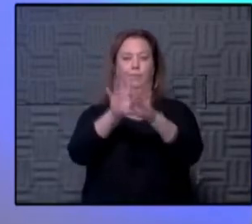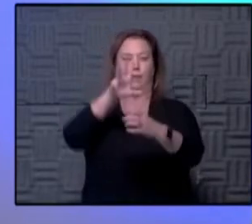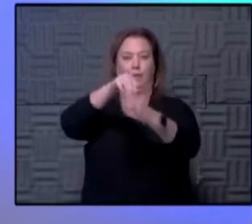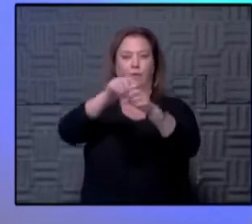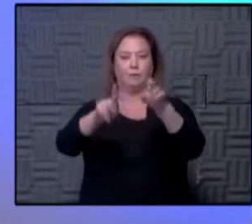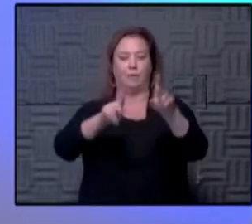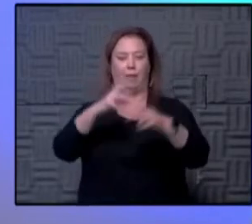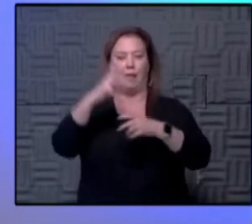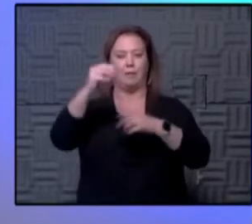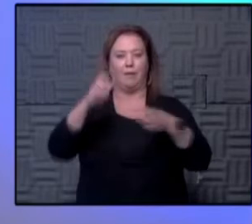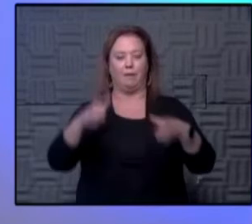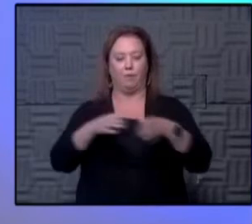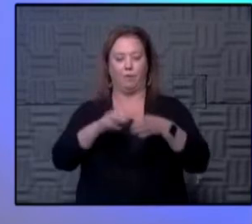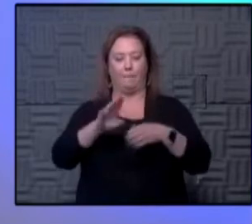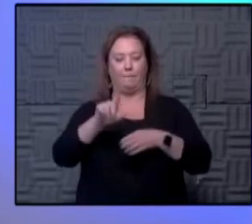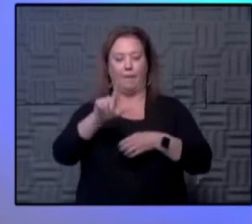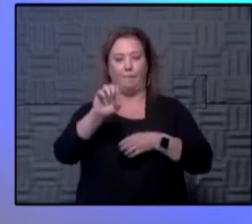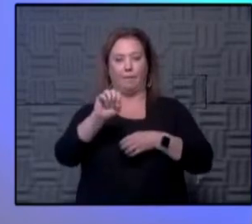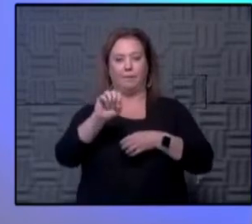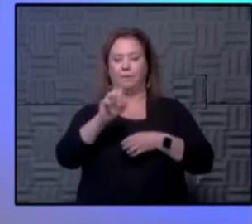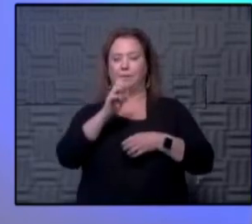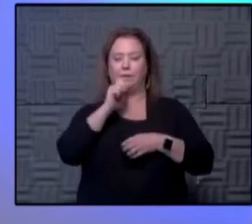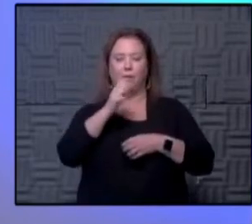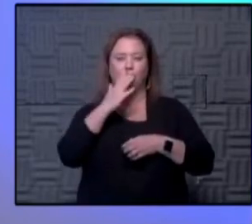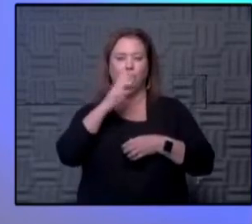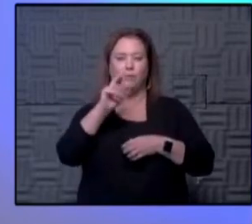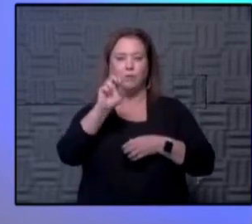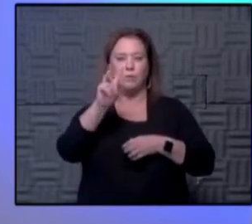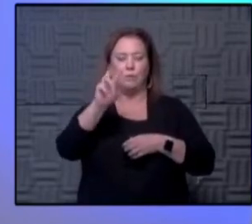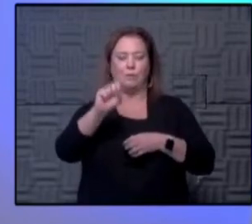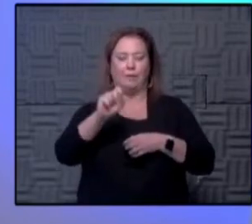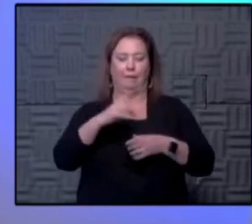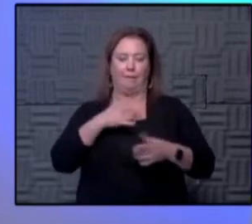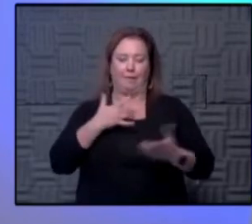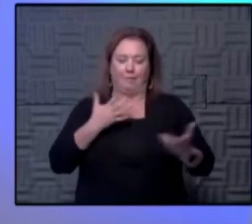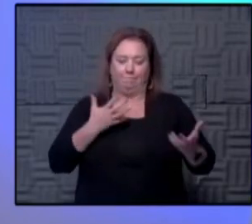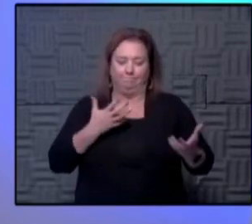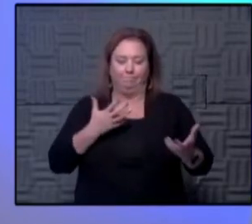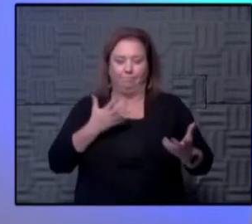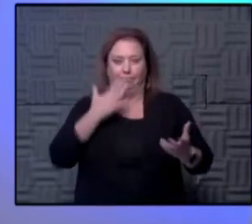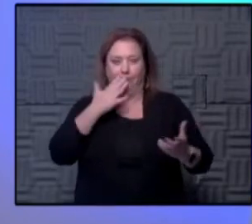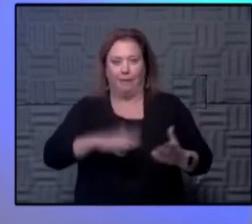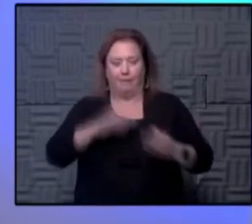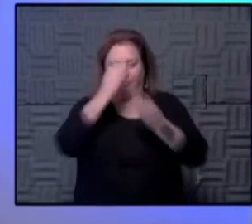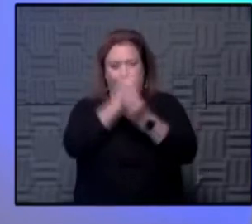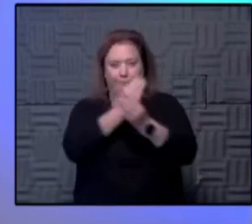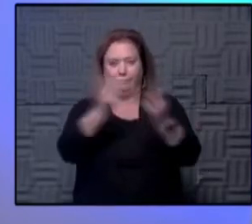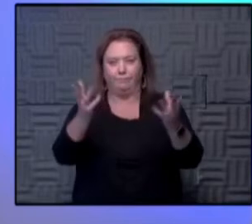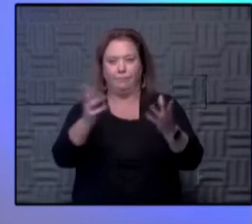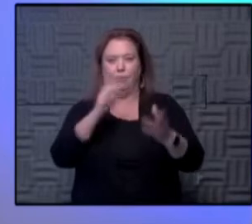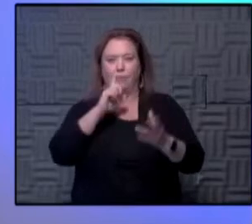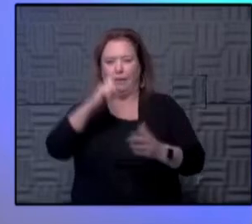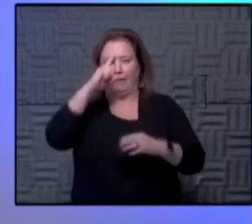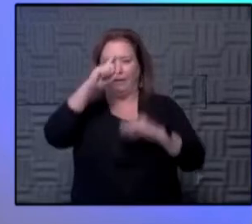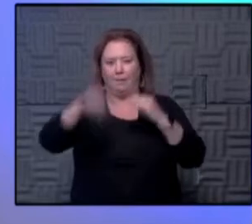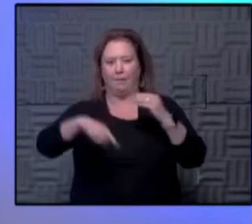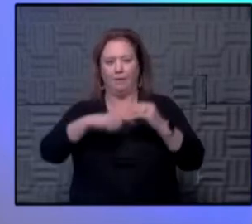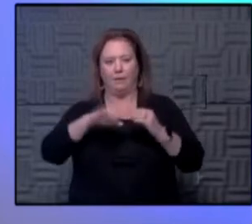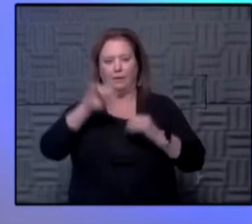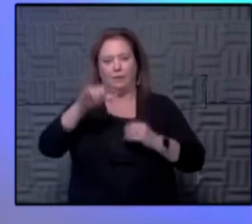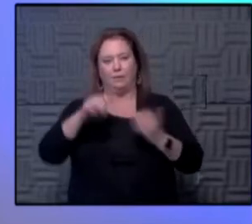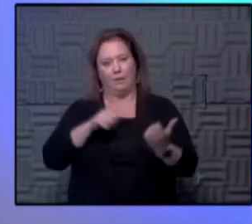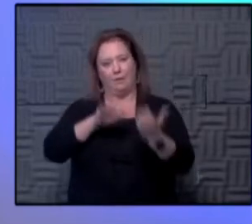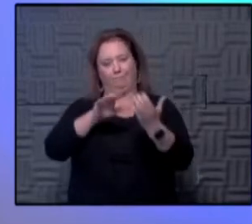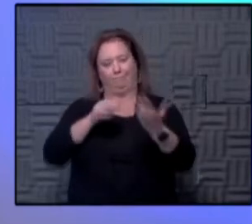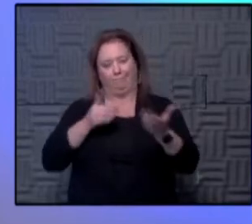folks outside of your bubble. And that's not great news, and I feel like a Debbie Downer, but I do think it's something that we should all be really thinking about as we